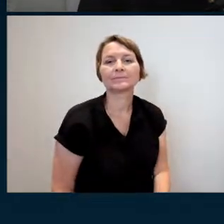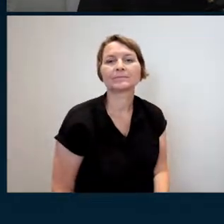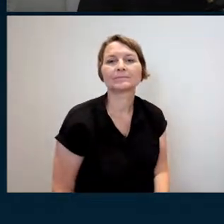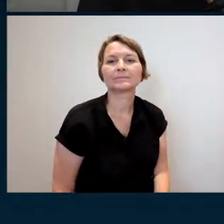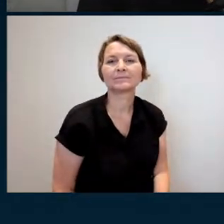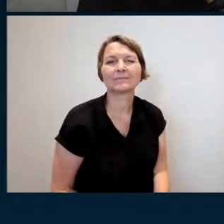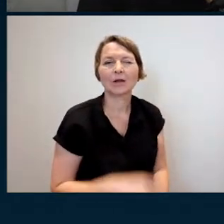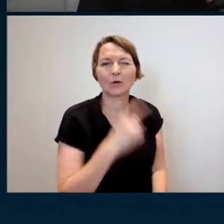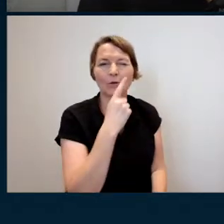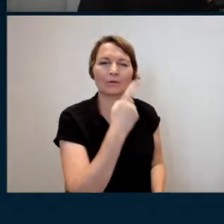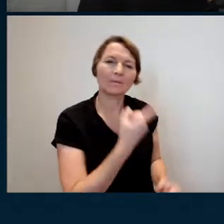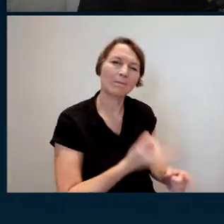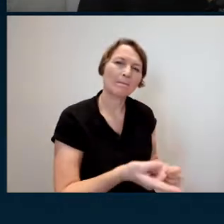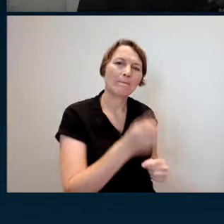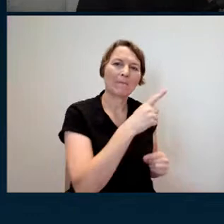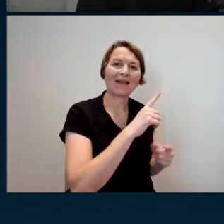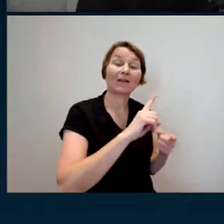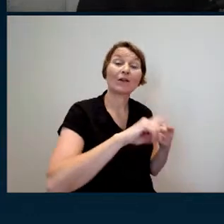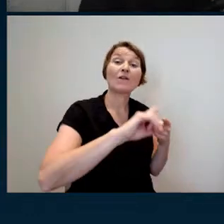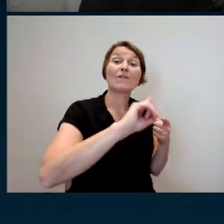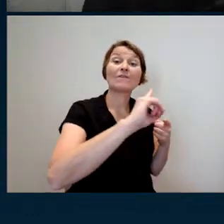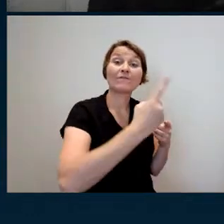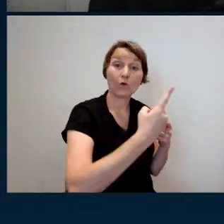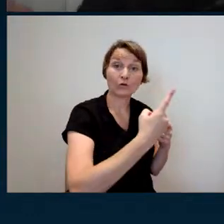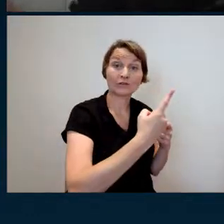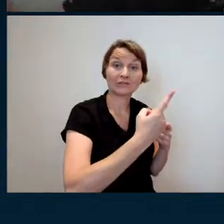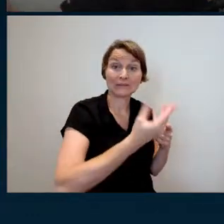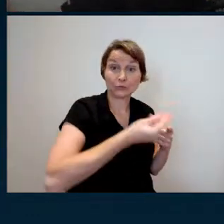be triggered now and that should be running.